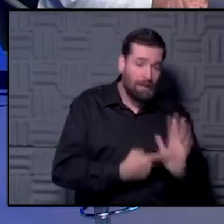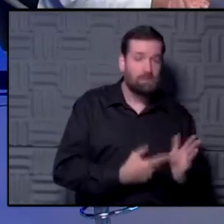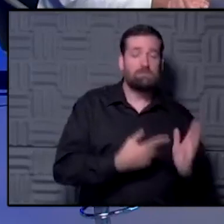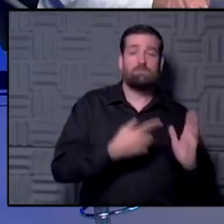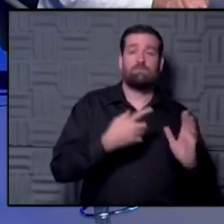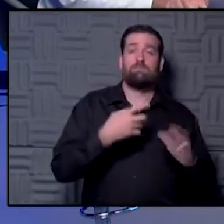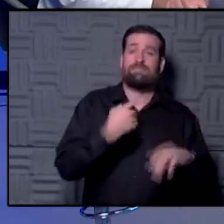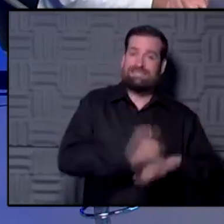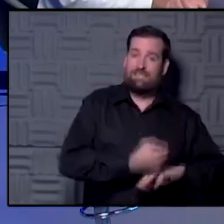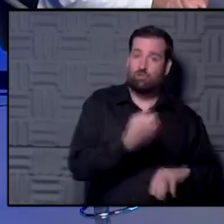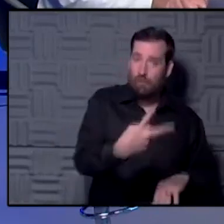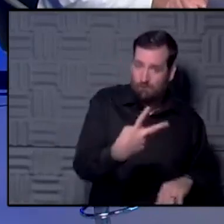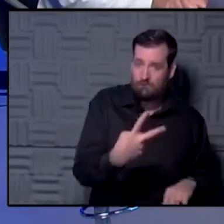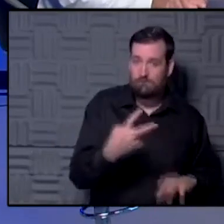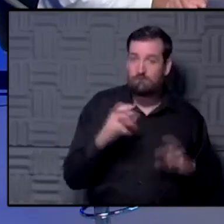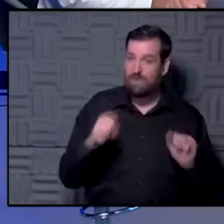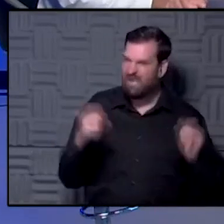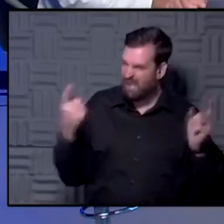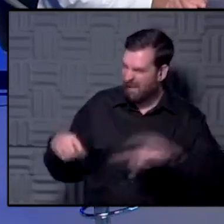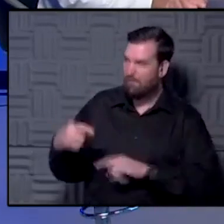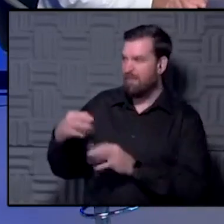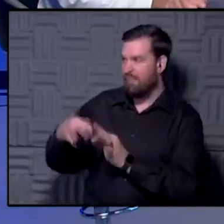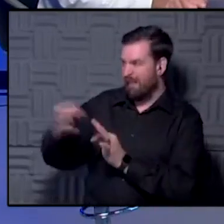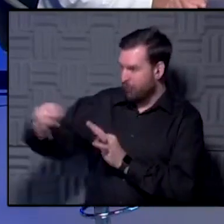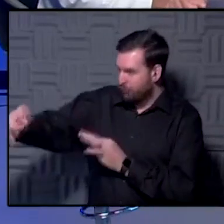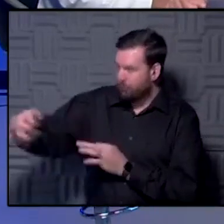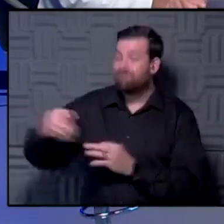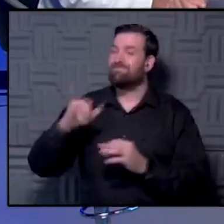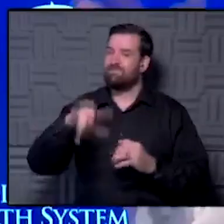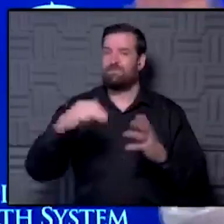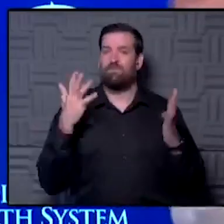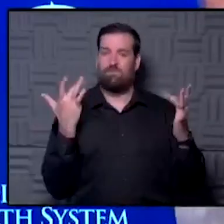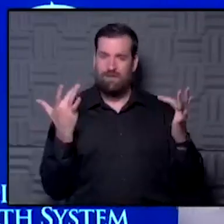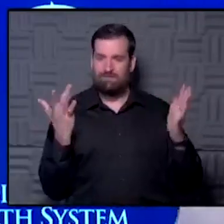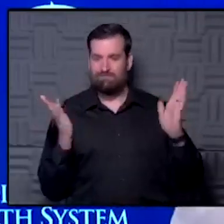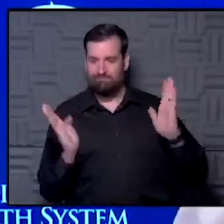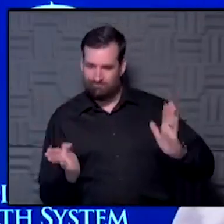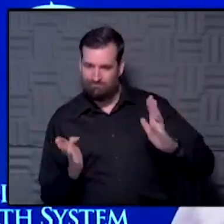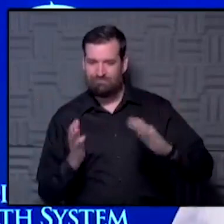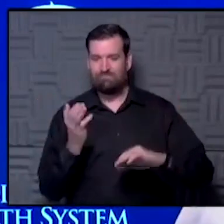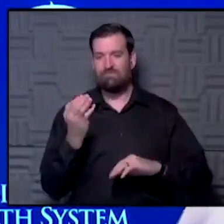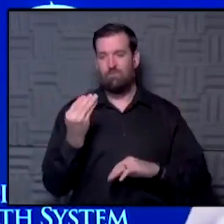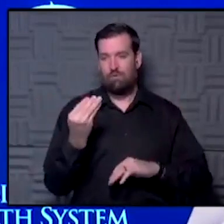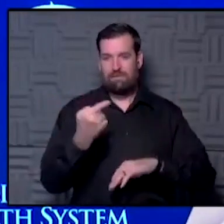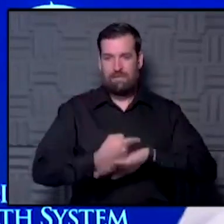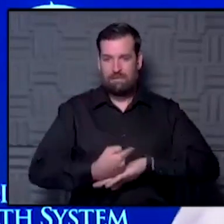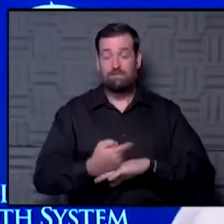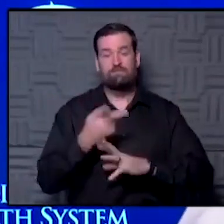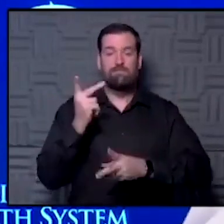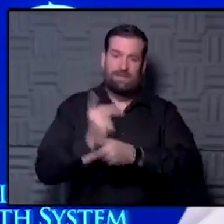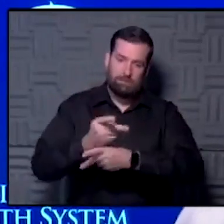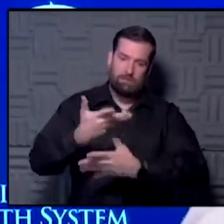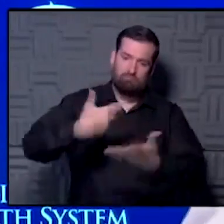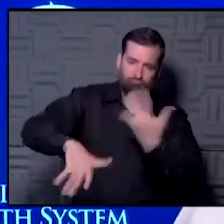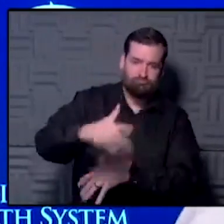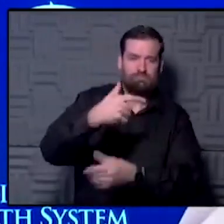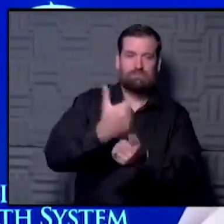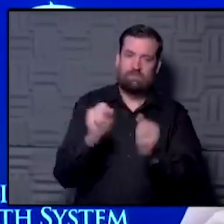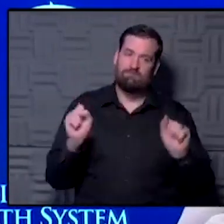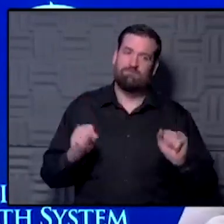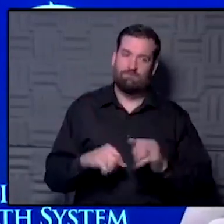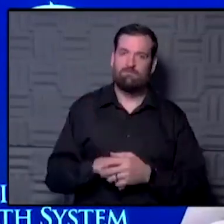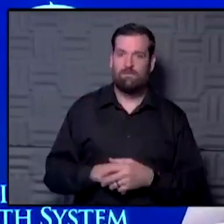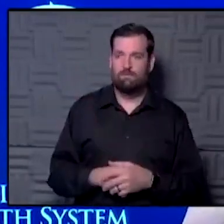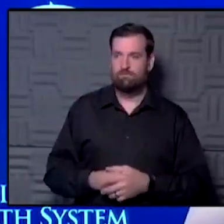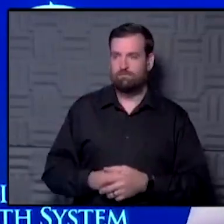so I think It can happen later, and Yep. that's where we have 14 days. Yes. And it's really about trying to keep everybody around you safe, right? That's the goal. Keep the